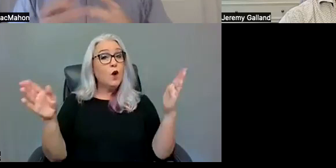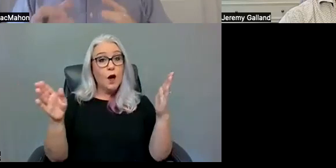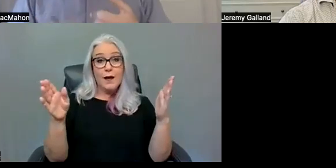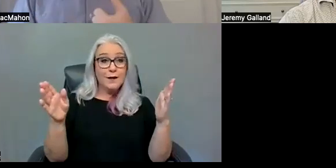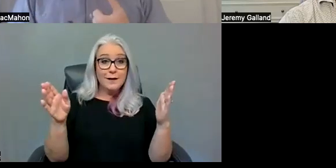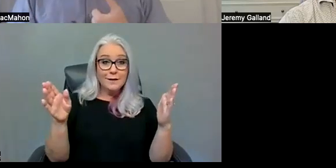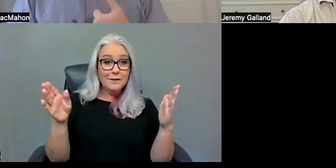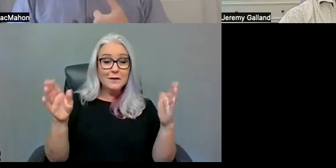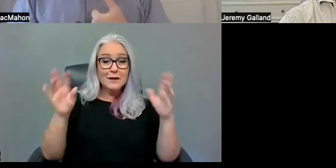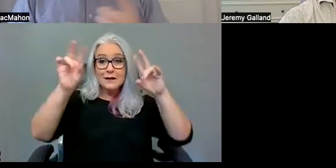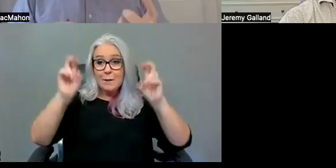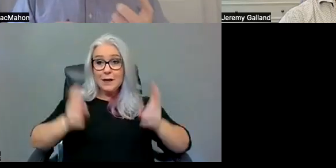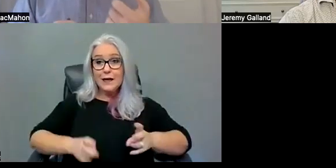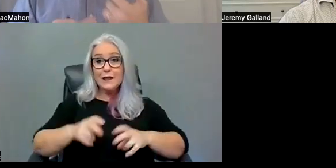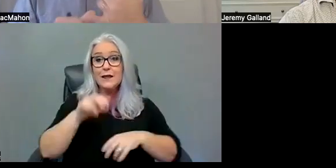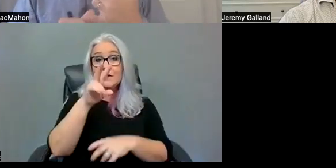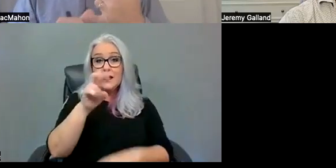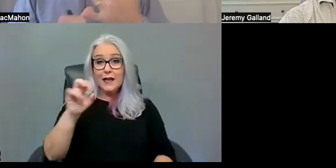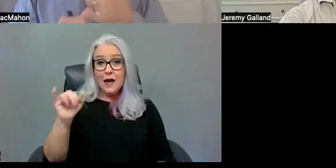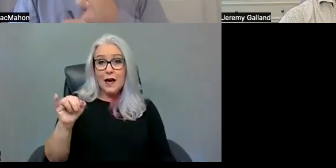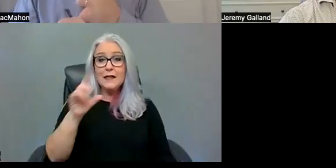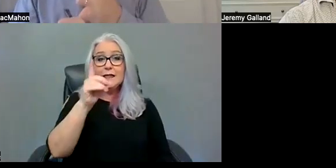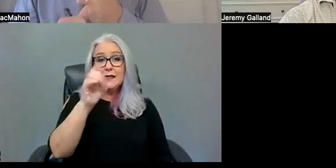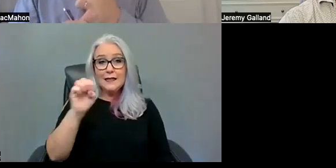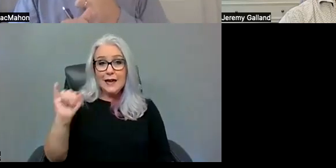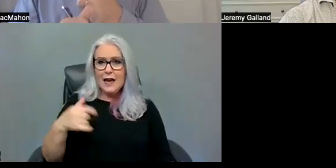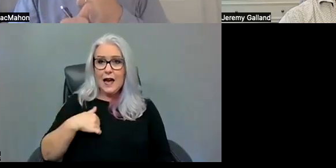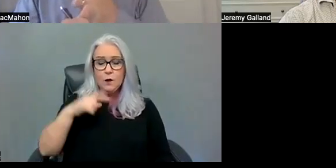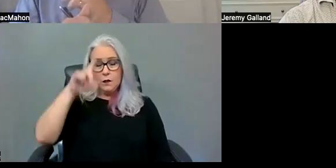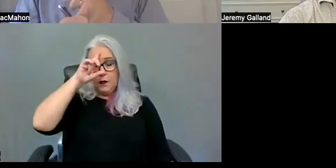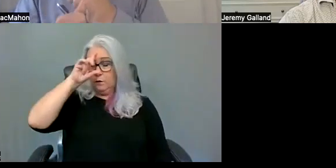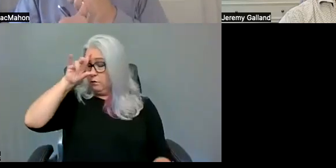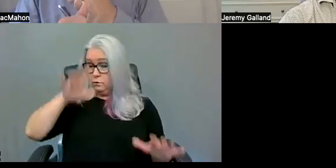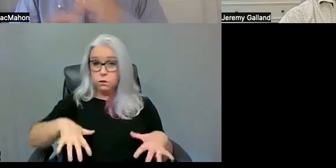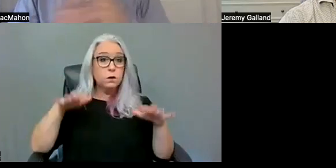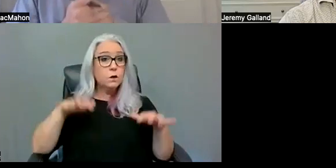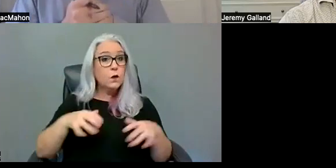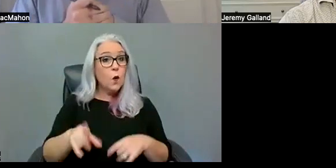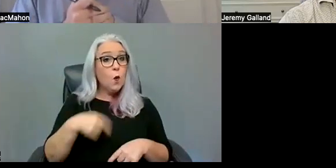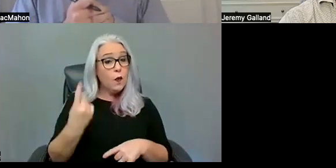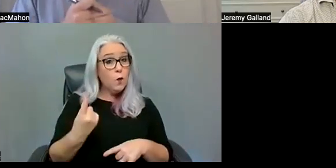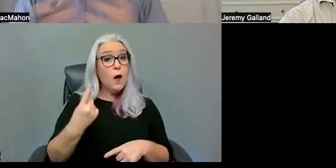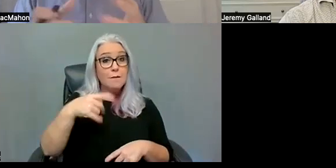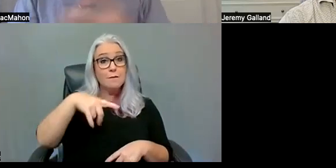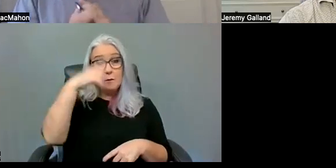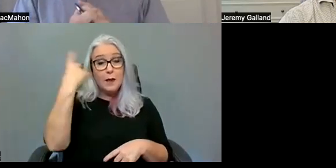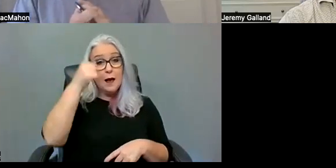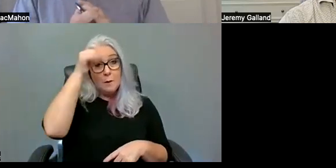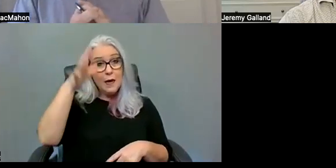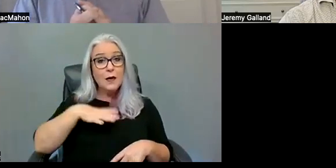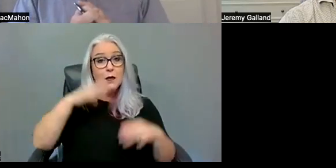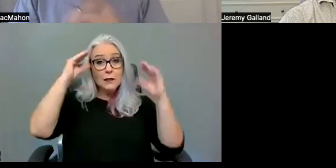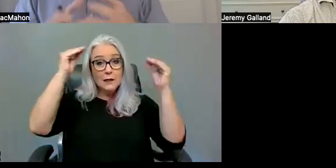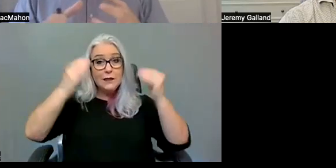I was stunned to learn that there's only 1 Black male teacher in the school system, which I find